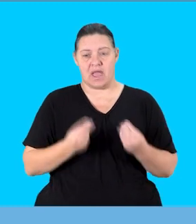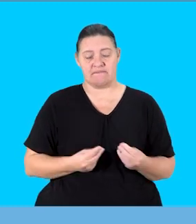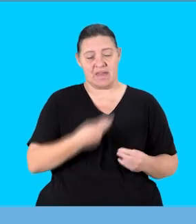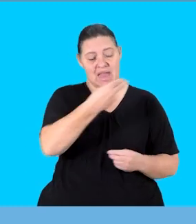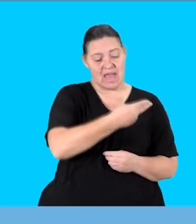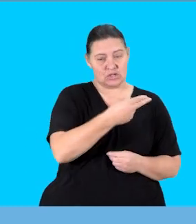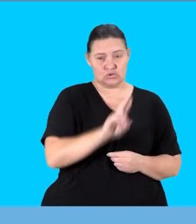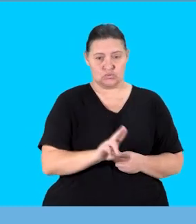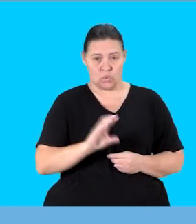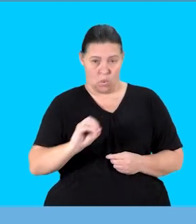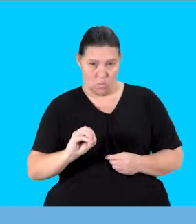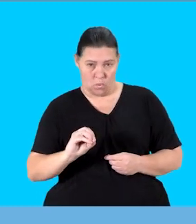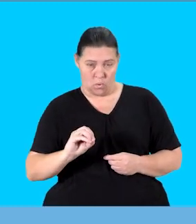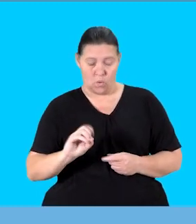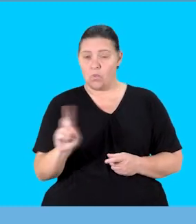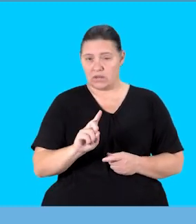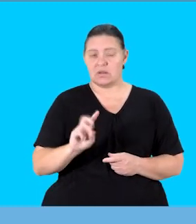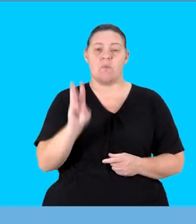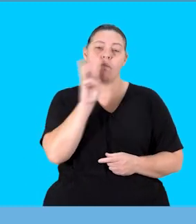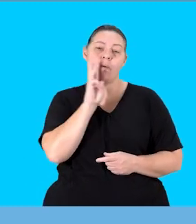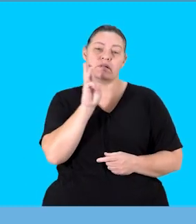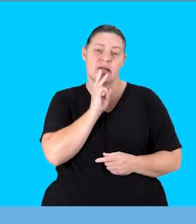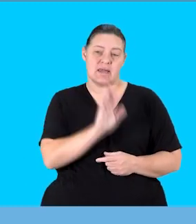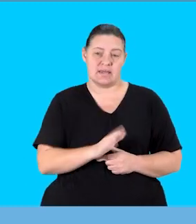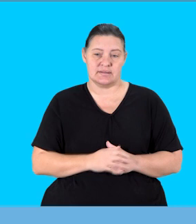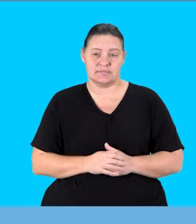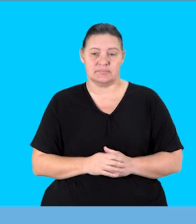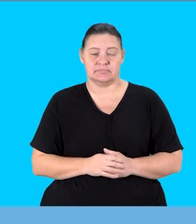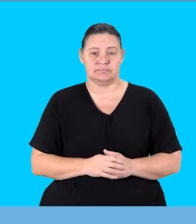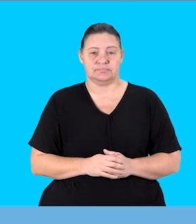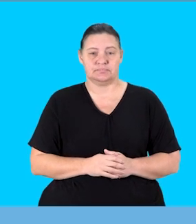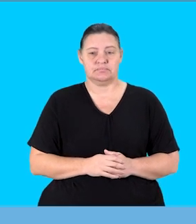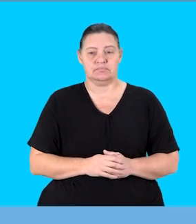and then we have H2O, and that is water.